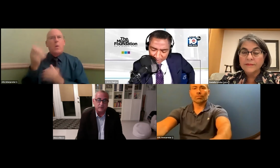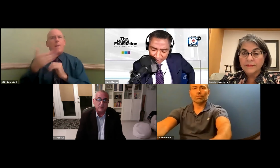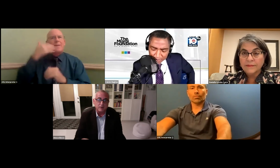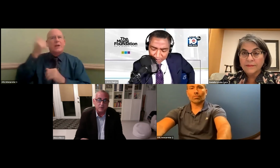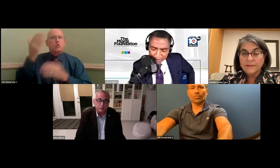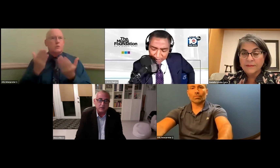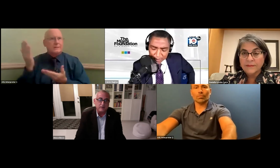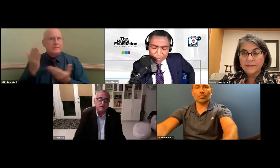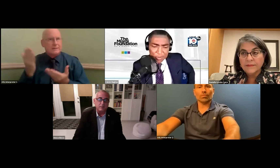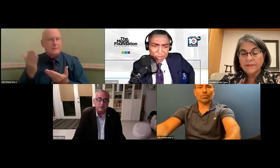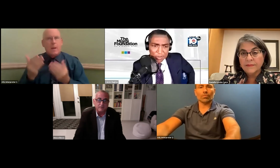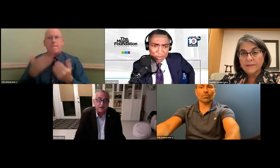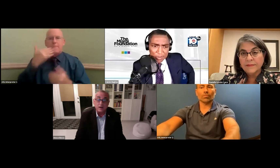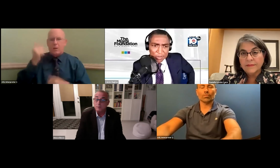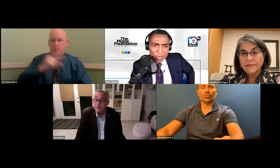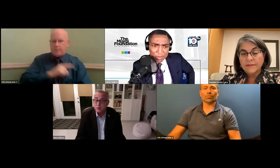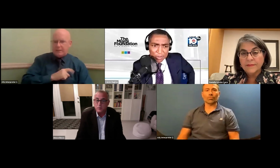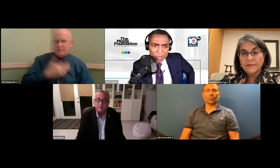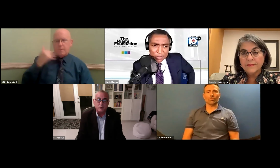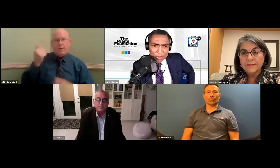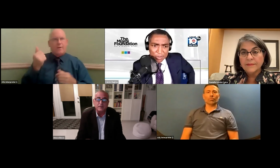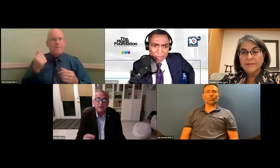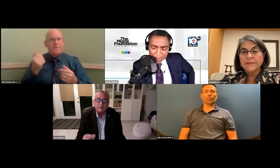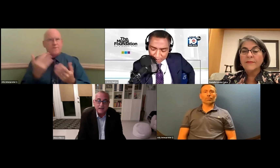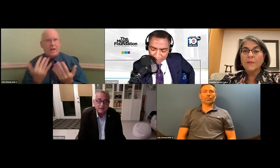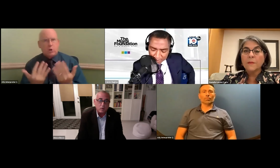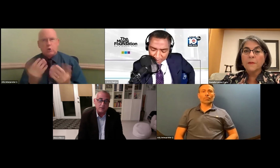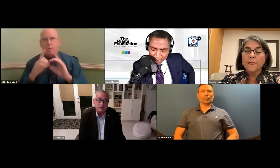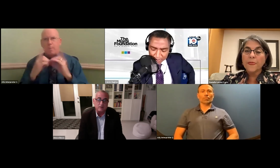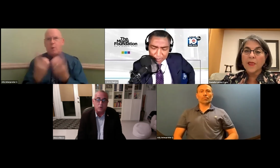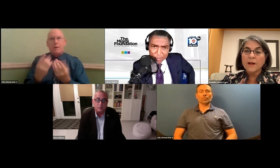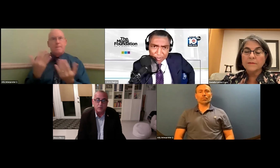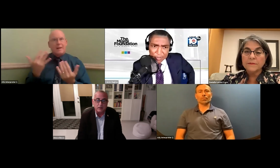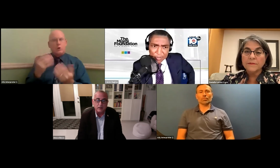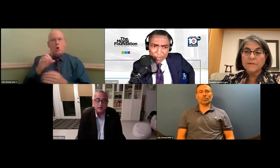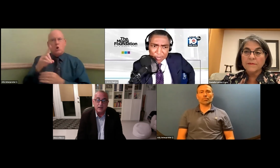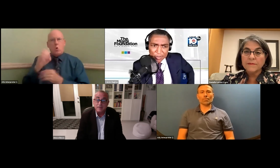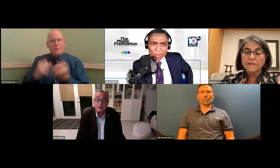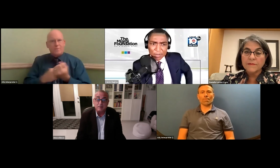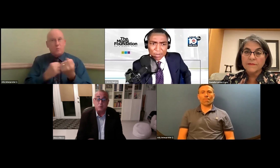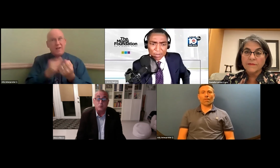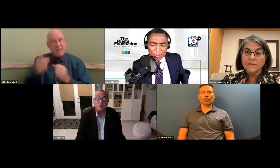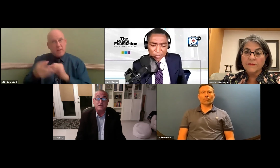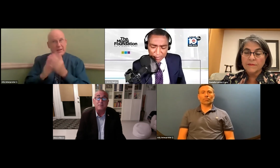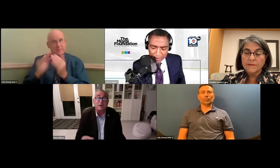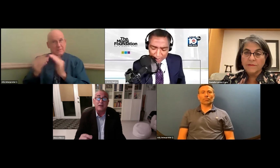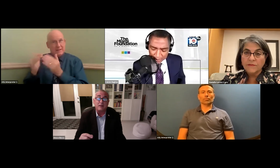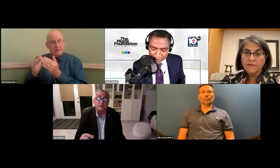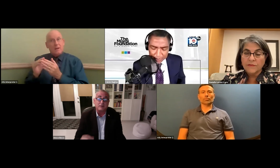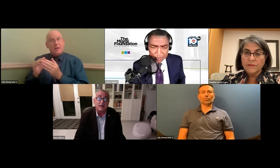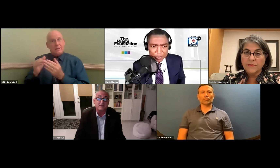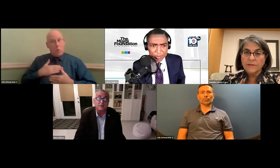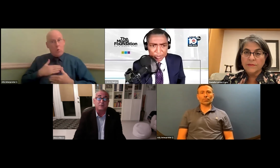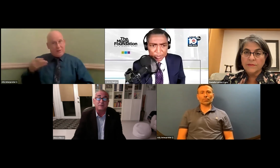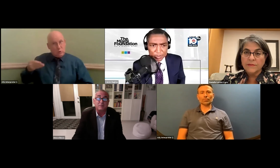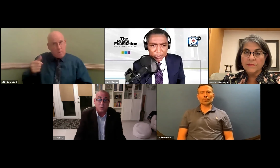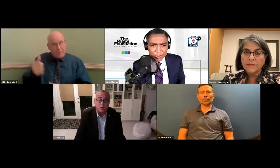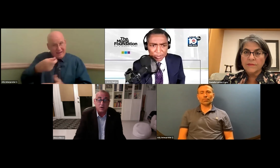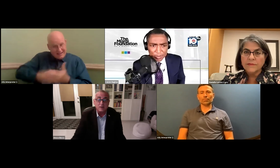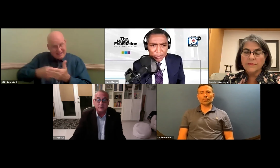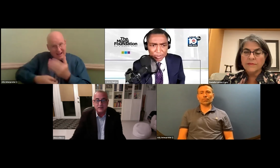services, better police, better fire, better code enforcement. That's why they incorporated. And they were willing to pay tax themselves